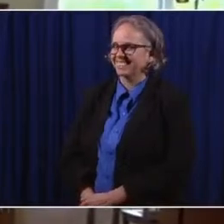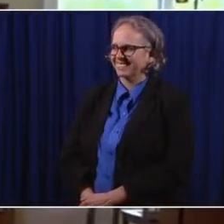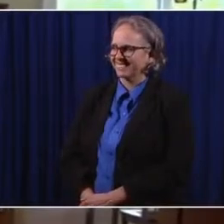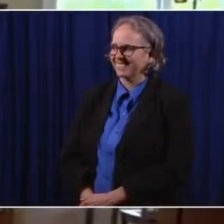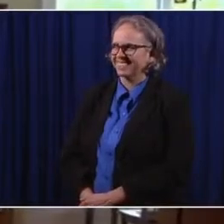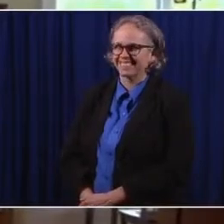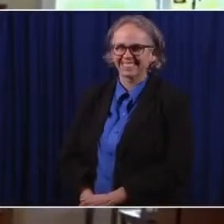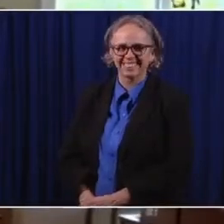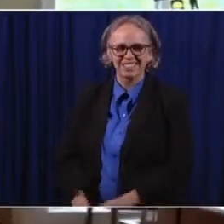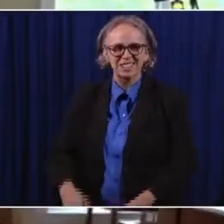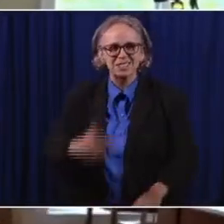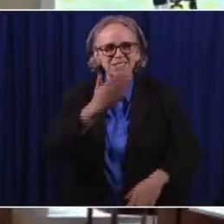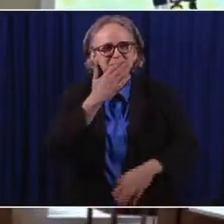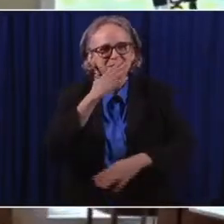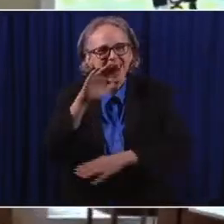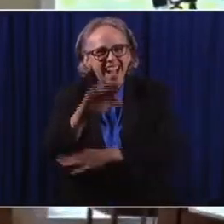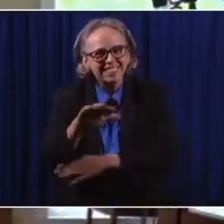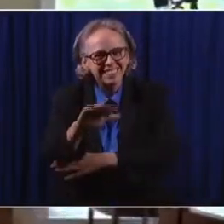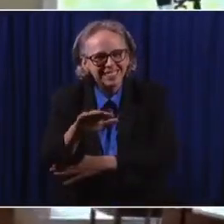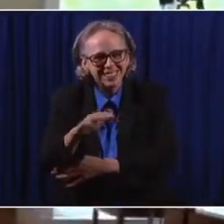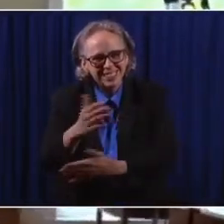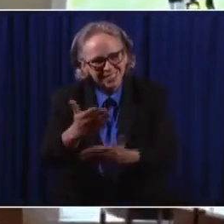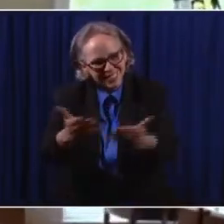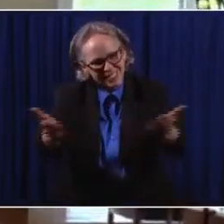Good afternoon, everyone.